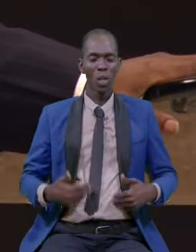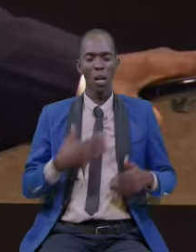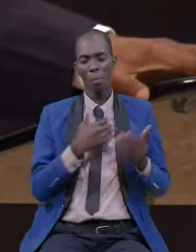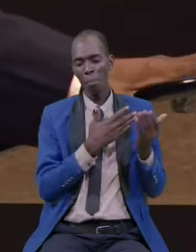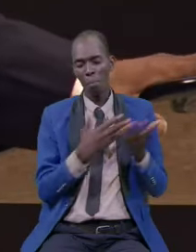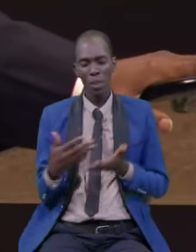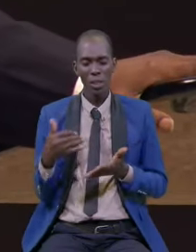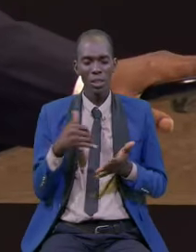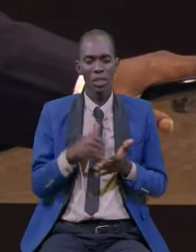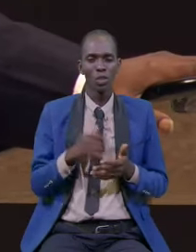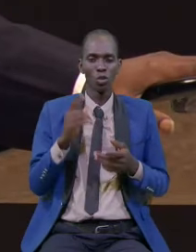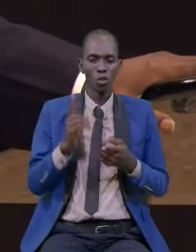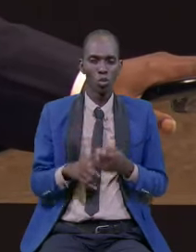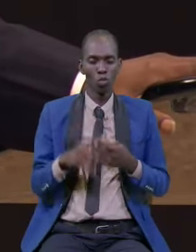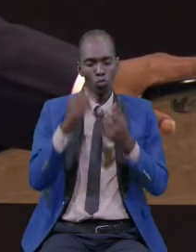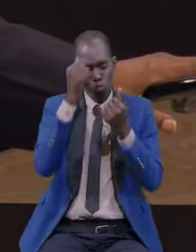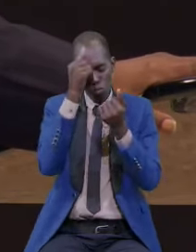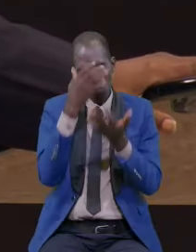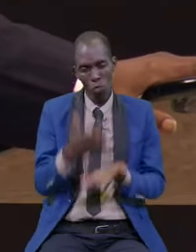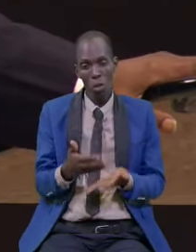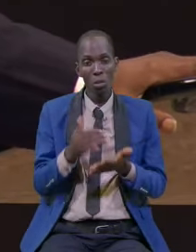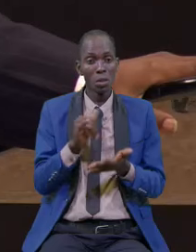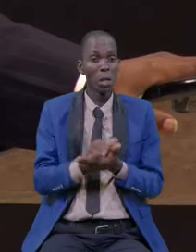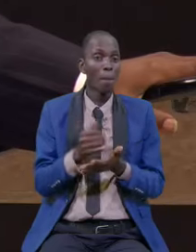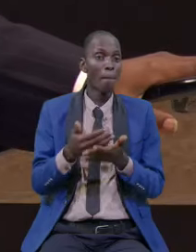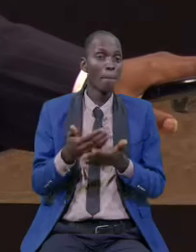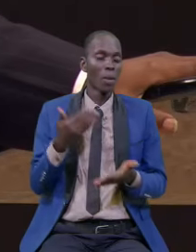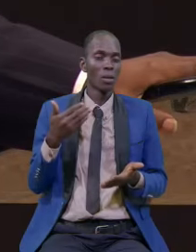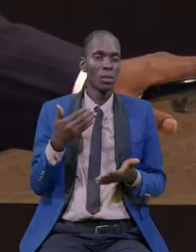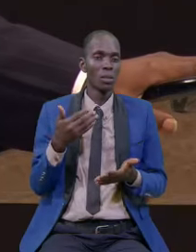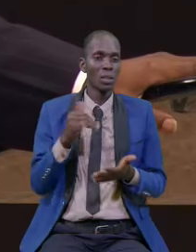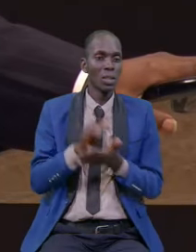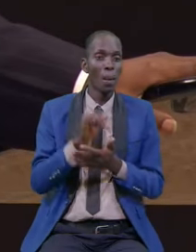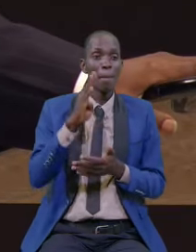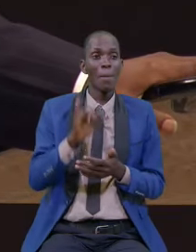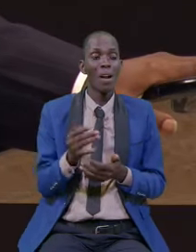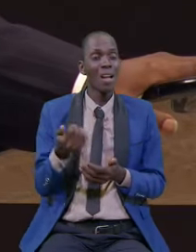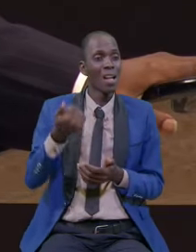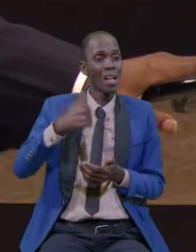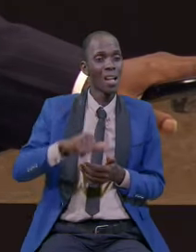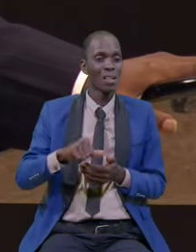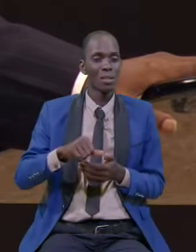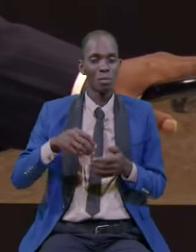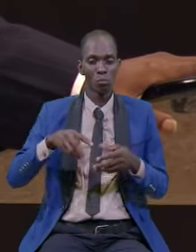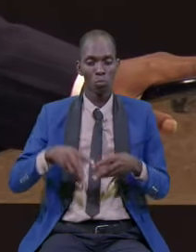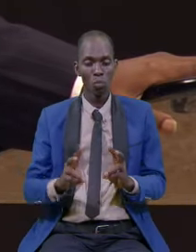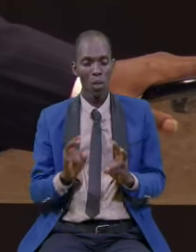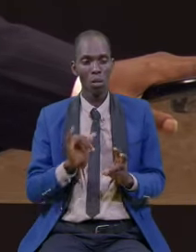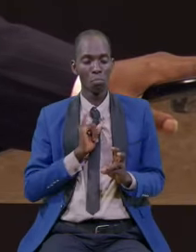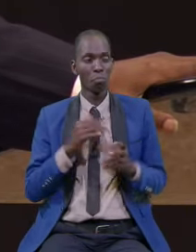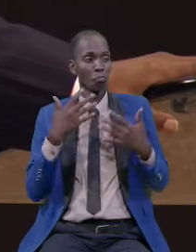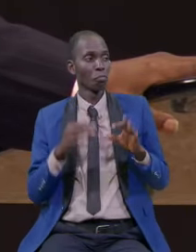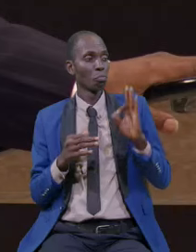subjection, lest that by any means, when I have preached to others,